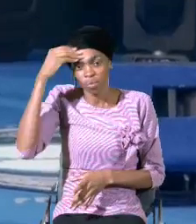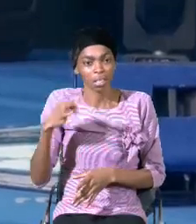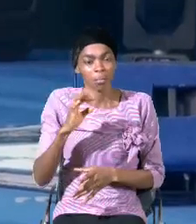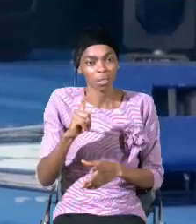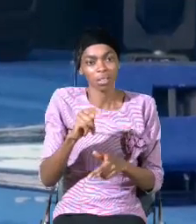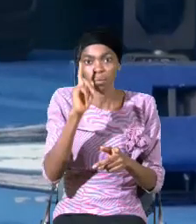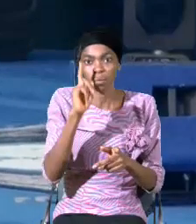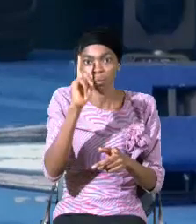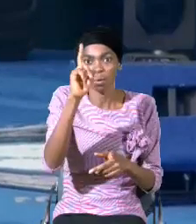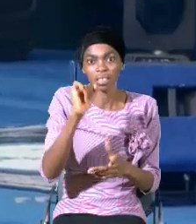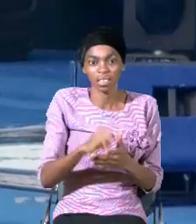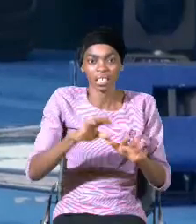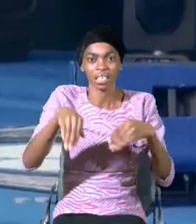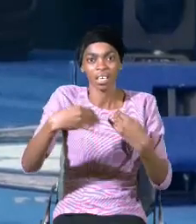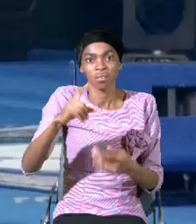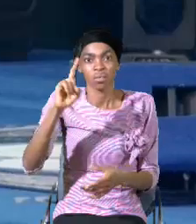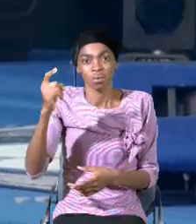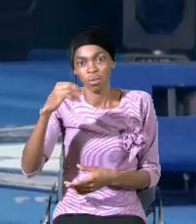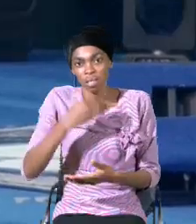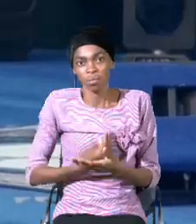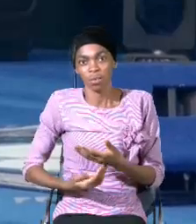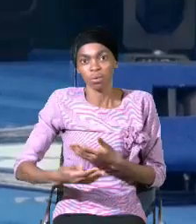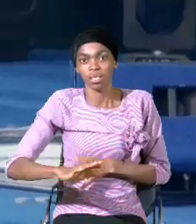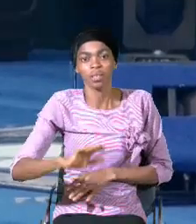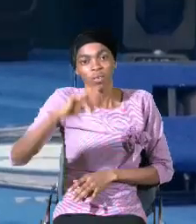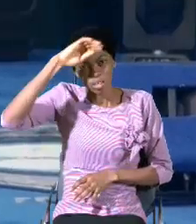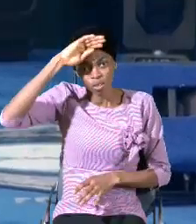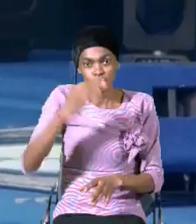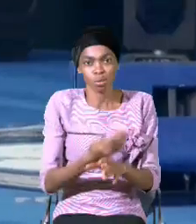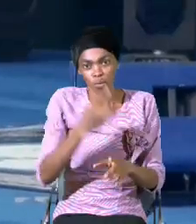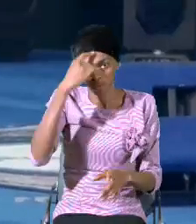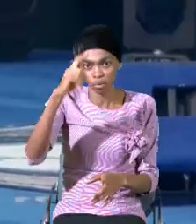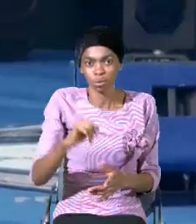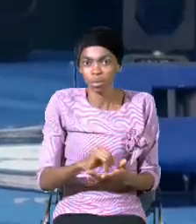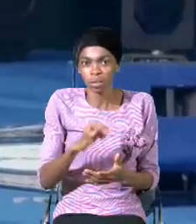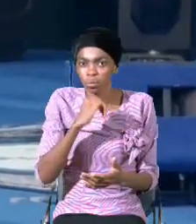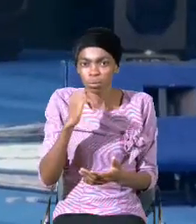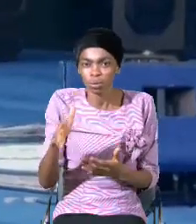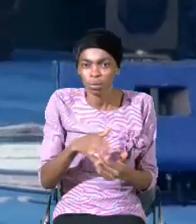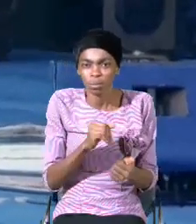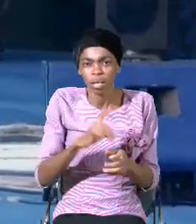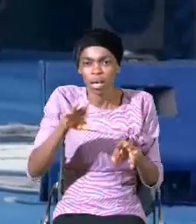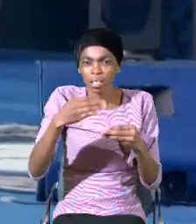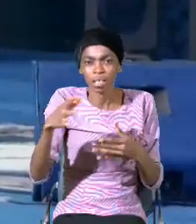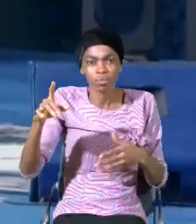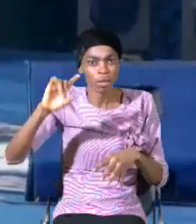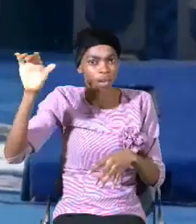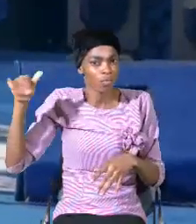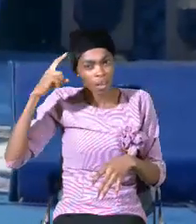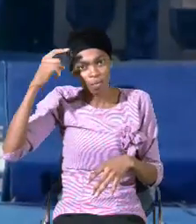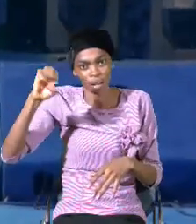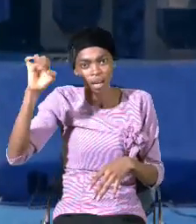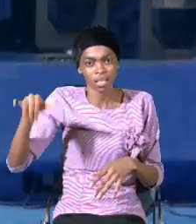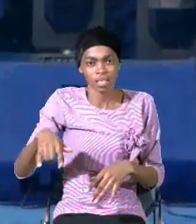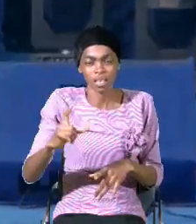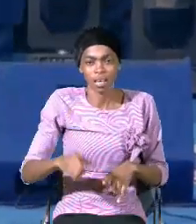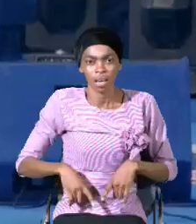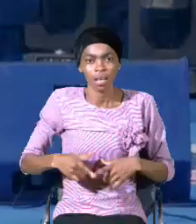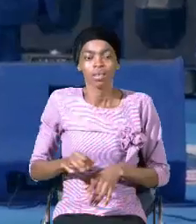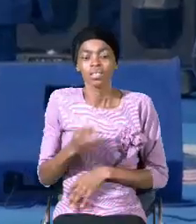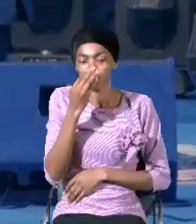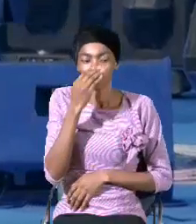gave his only begotten son for you, that you will not perish but have everlasting life. And he said, forget about your benefactor and